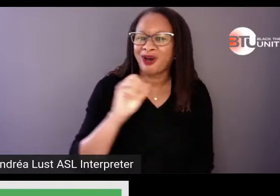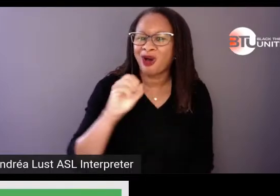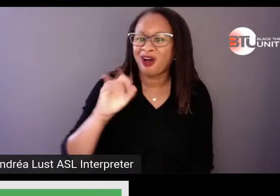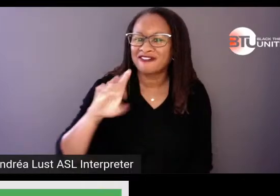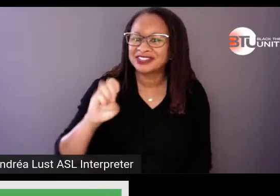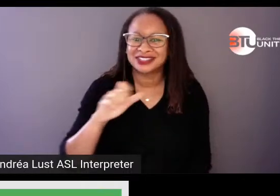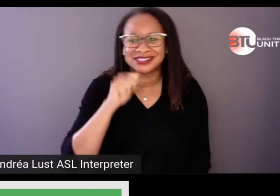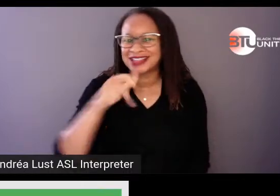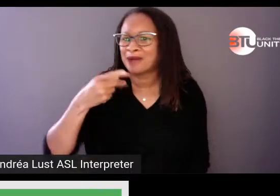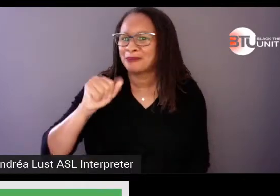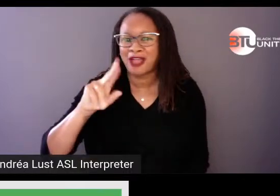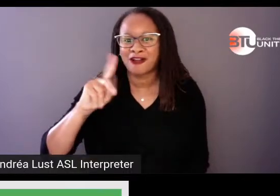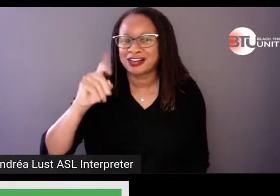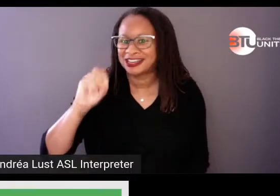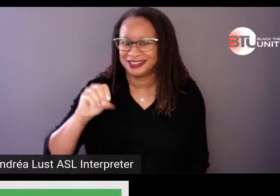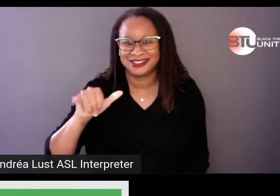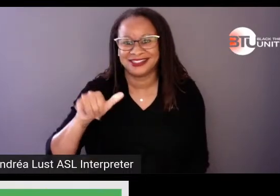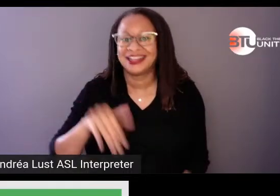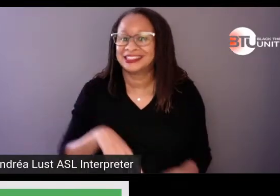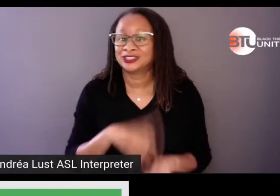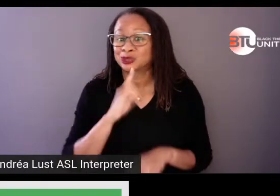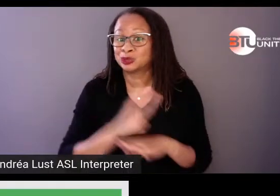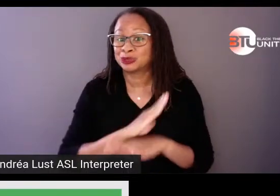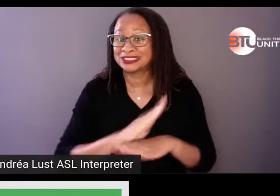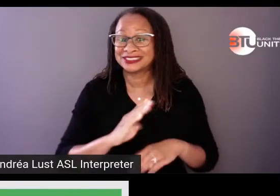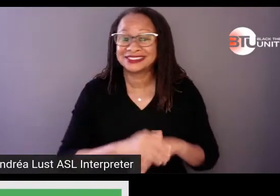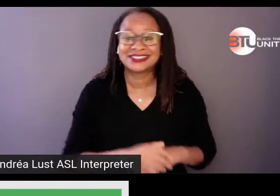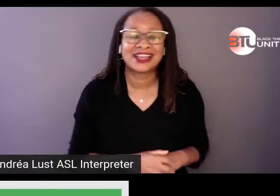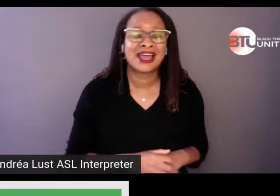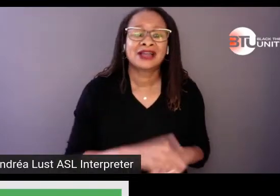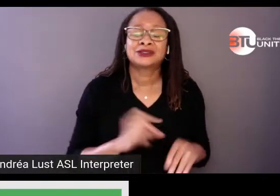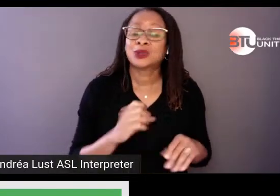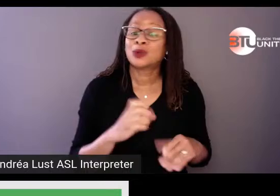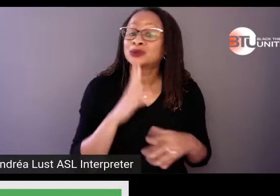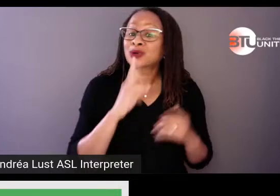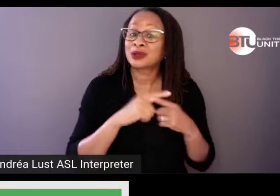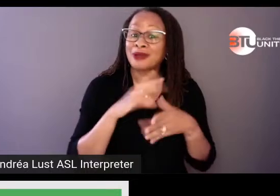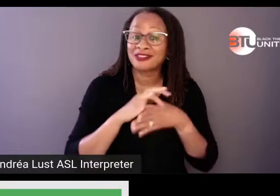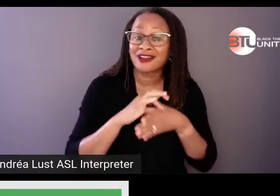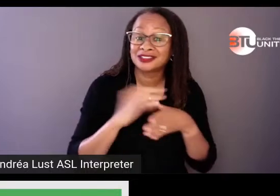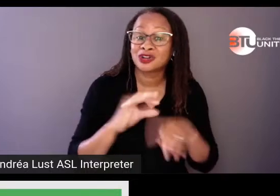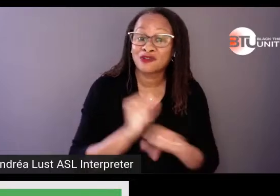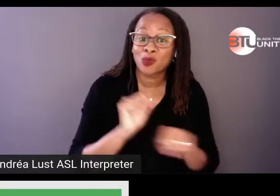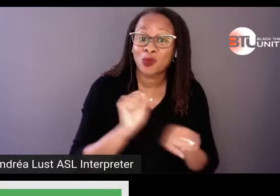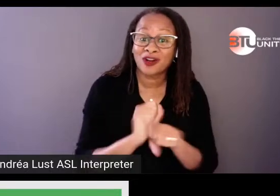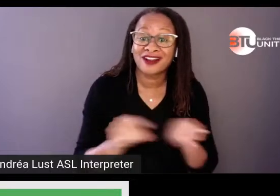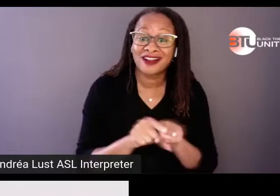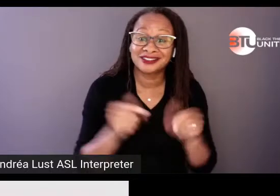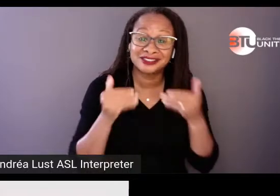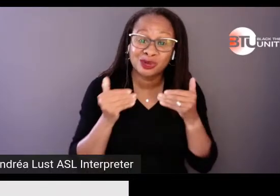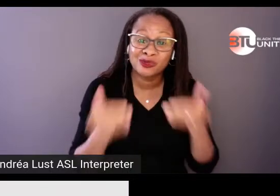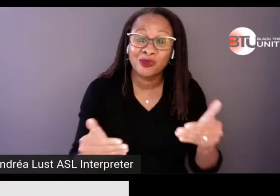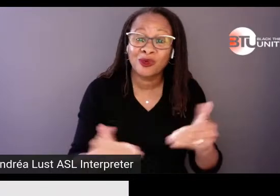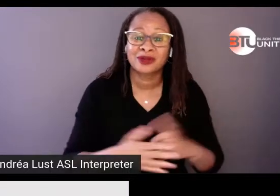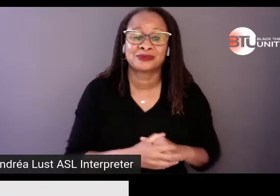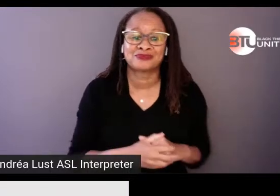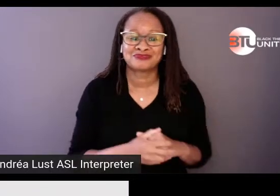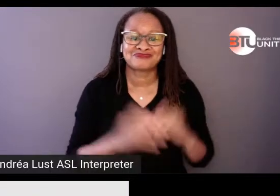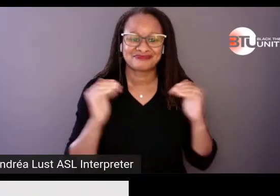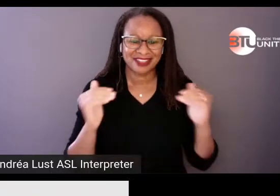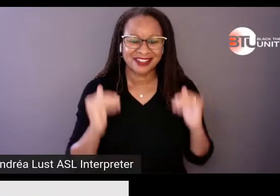ridiculous. But going on in terms of the content of a work, you move forward. Next